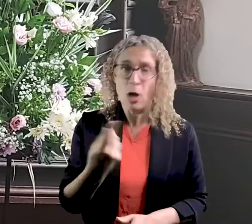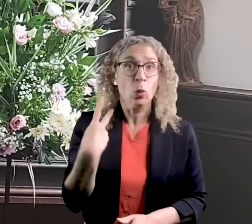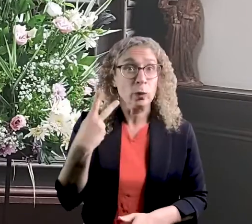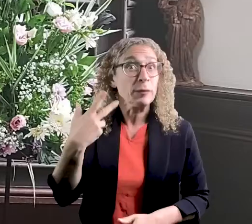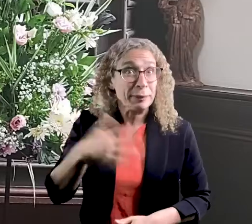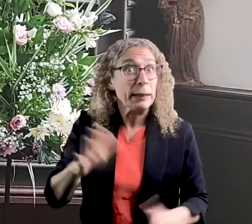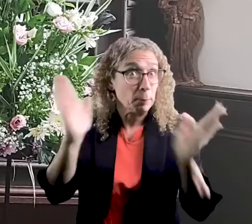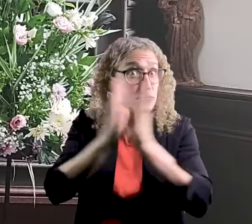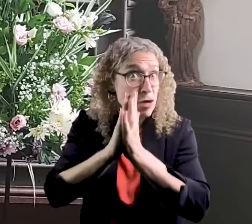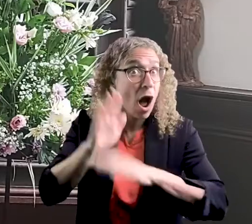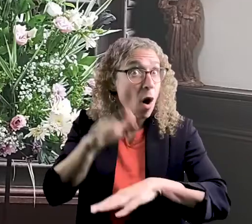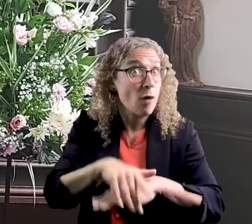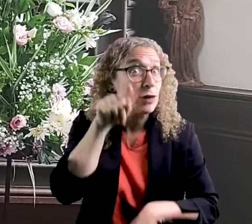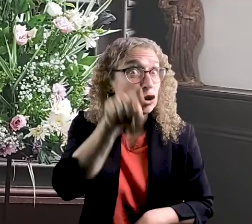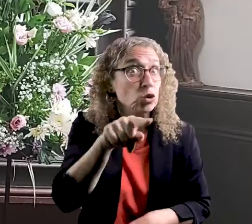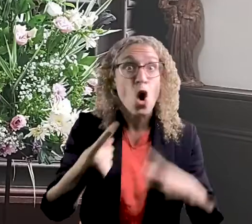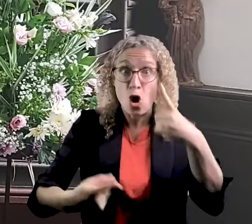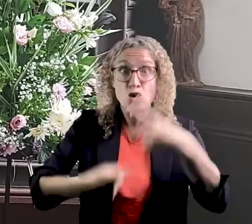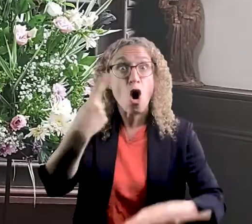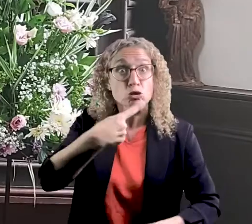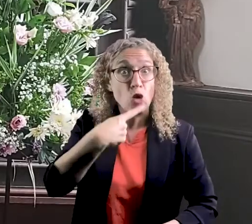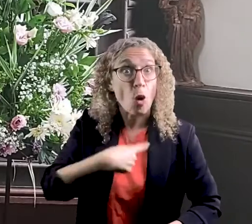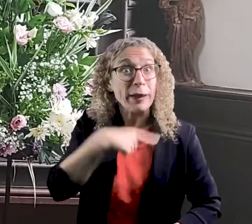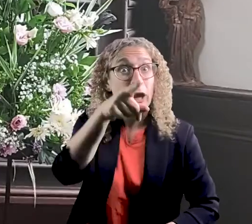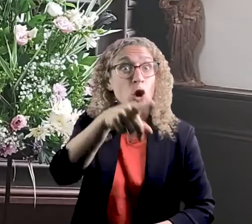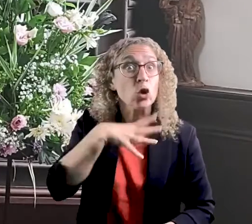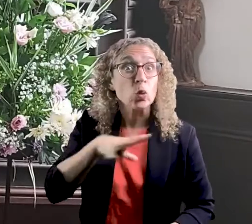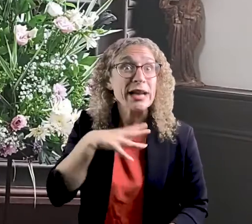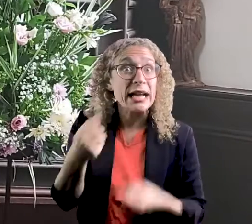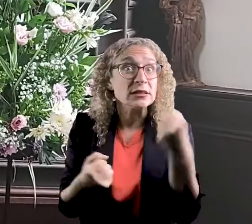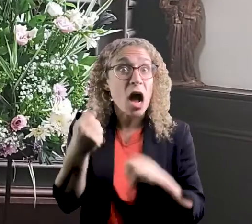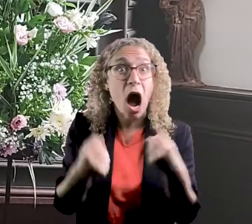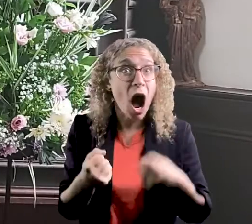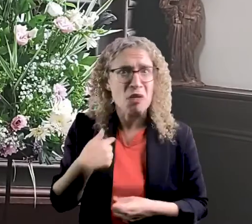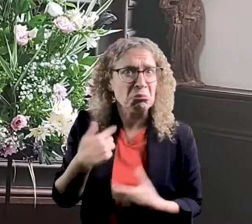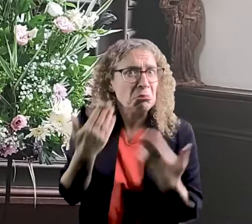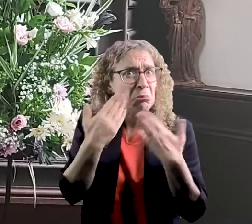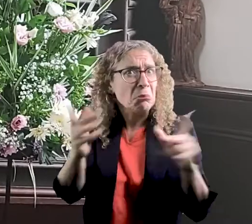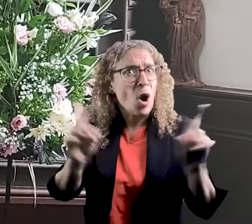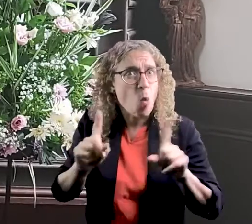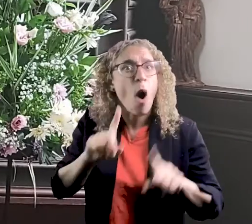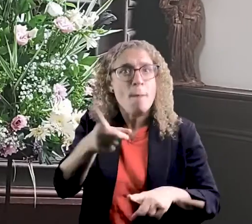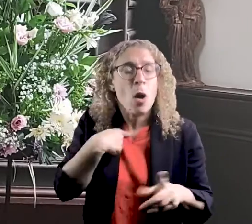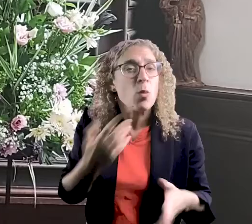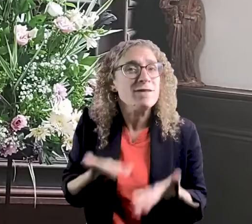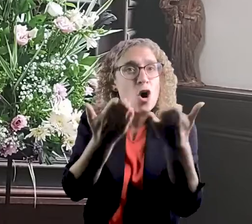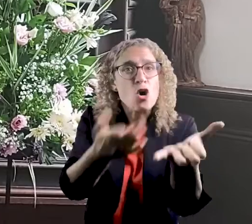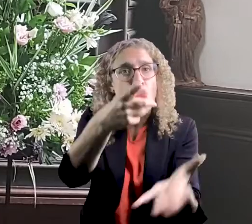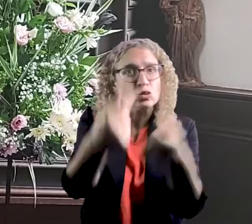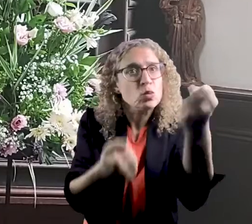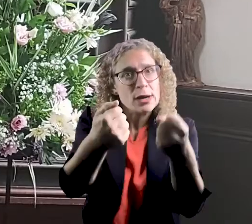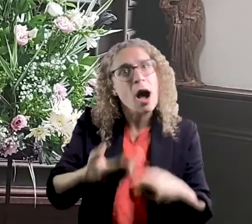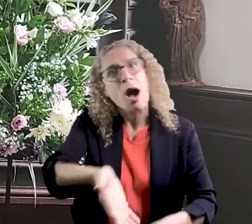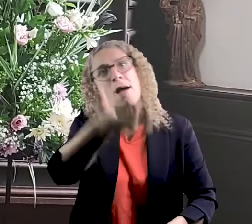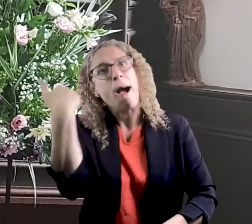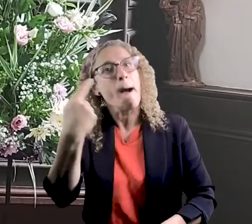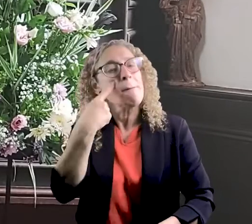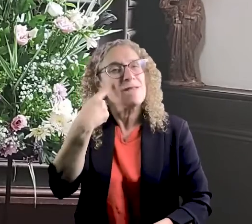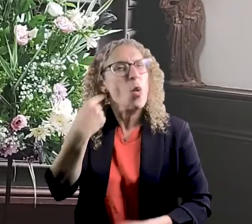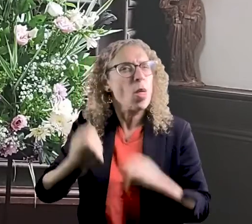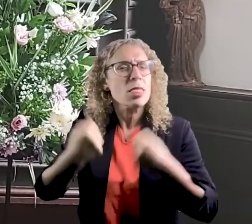morning and God told us you needed a car. We don't know why, but we've got you one. Could you come and get